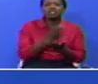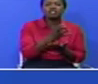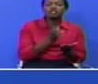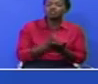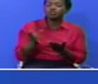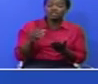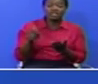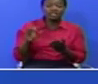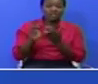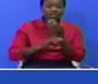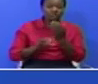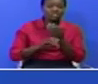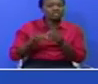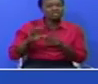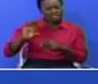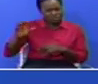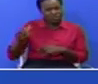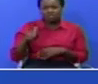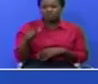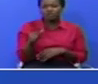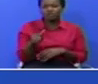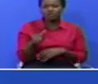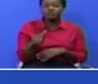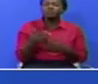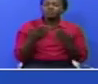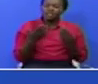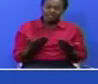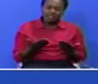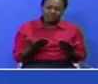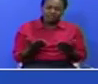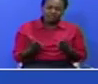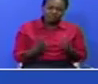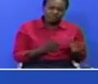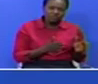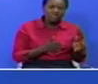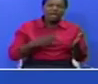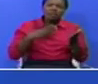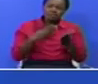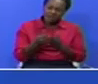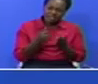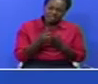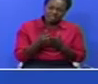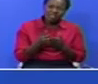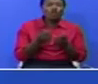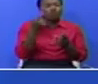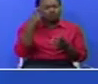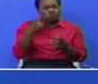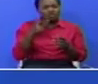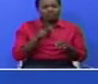the cabinet secretary was asked the finances and the amount of money needed to lay the groundwork for these